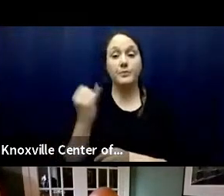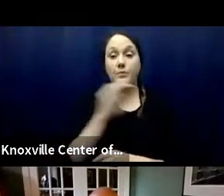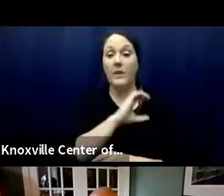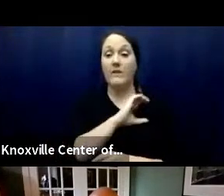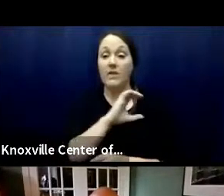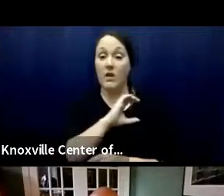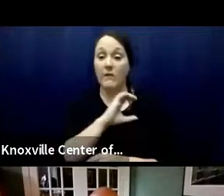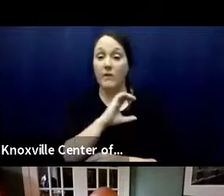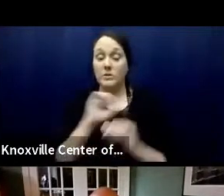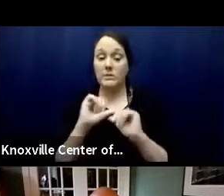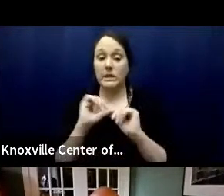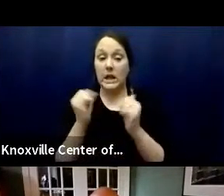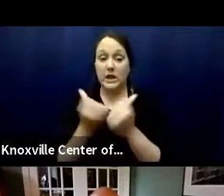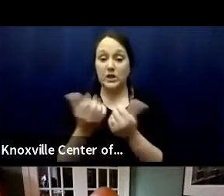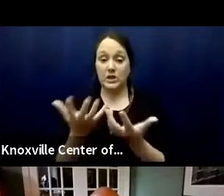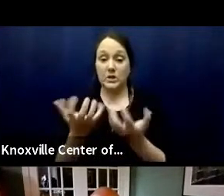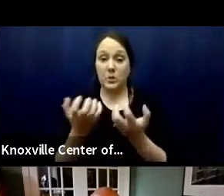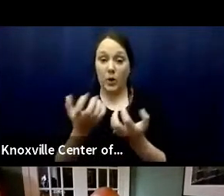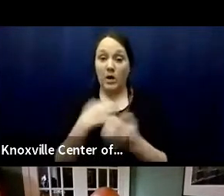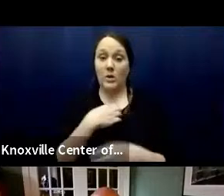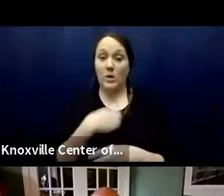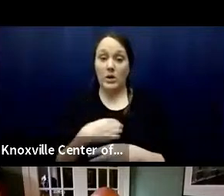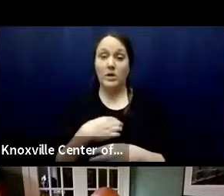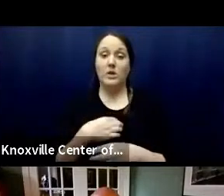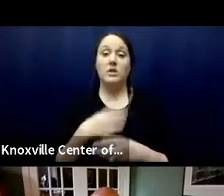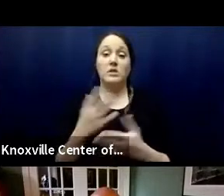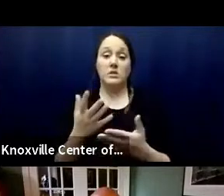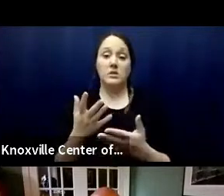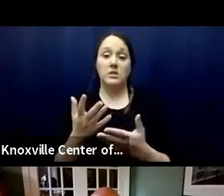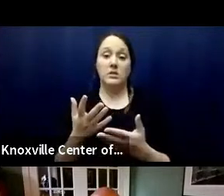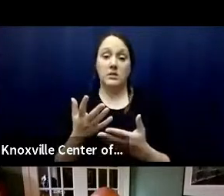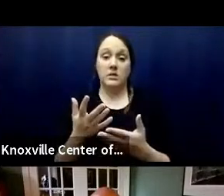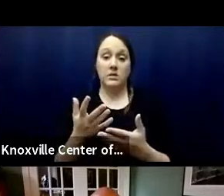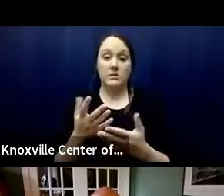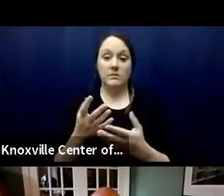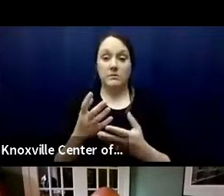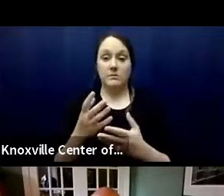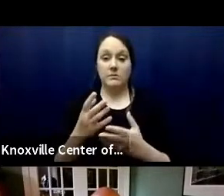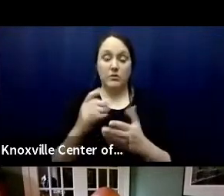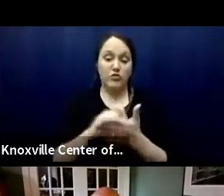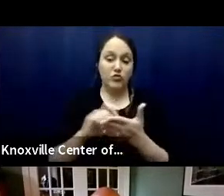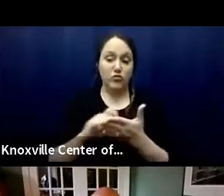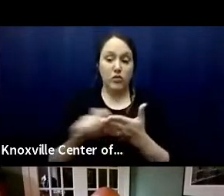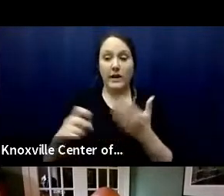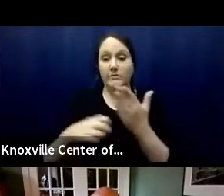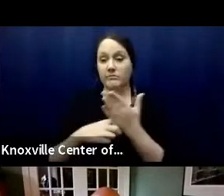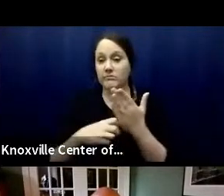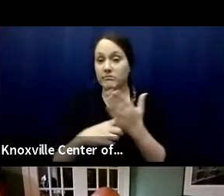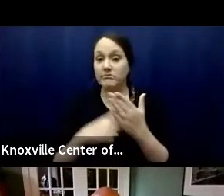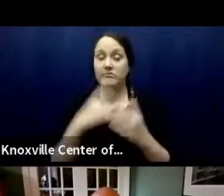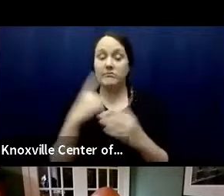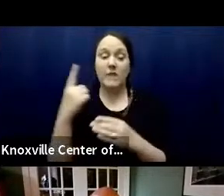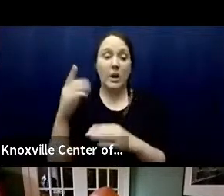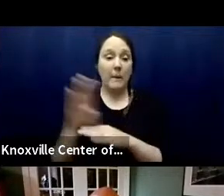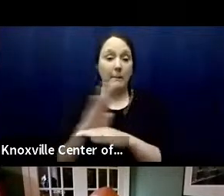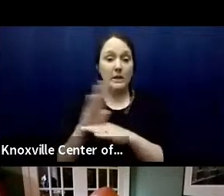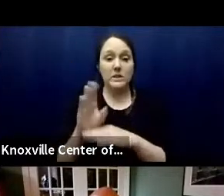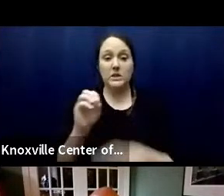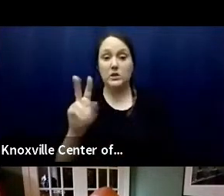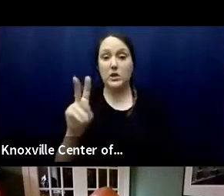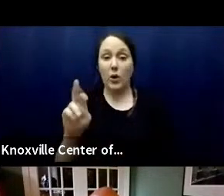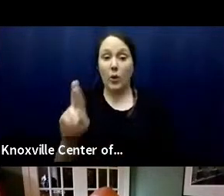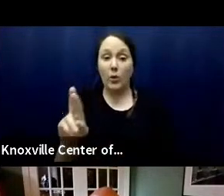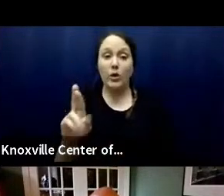law enforcement agency wishes to cite a business owner